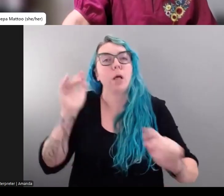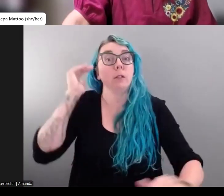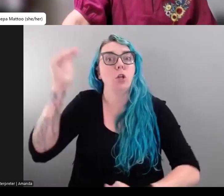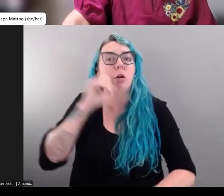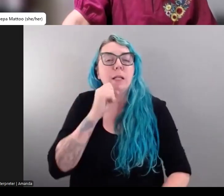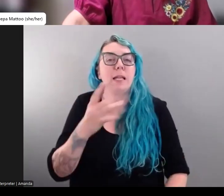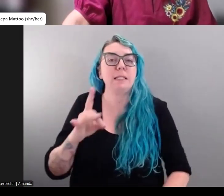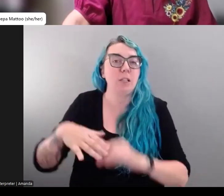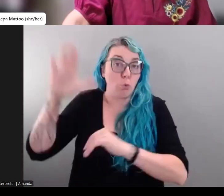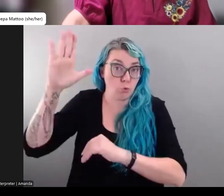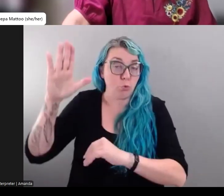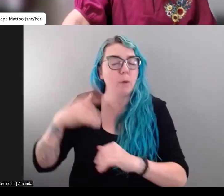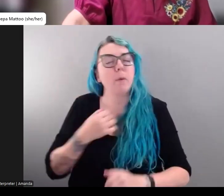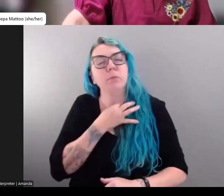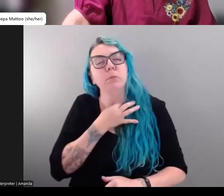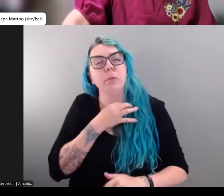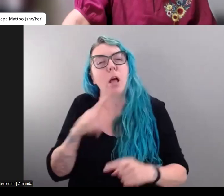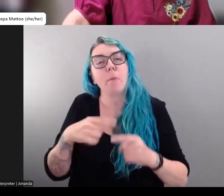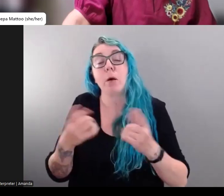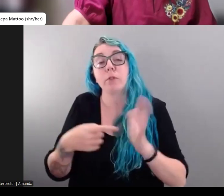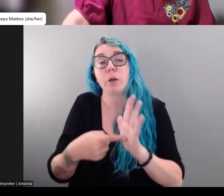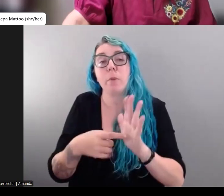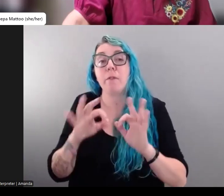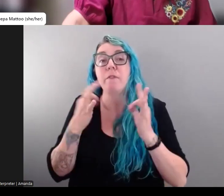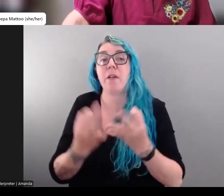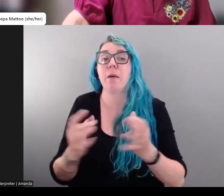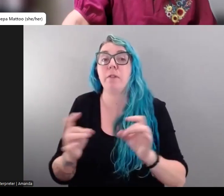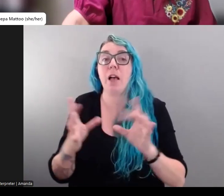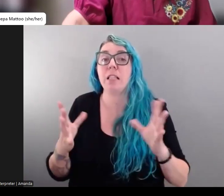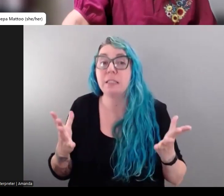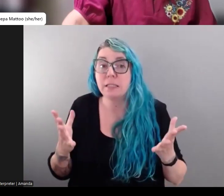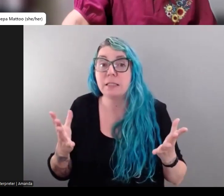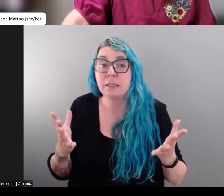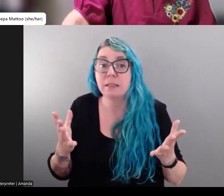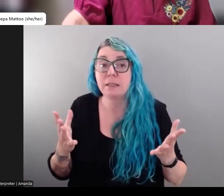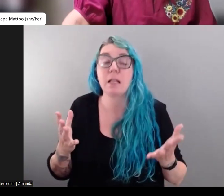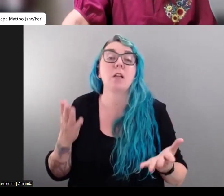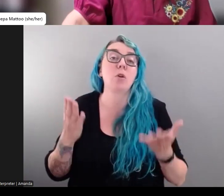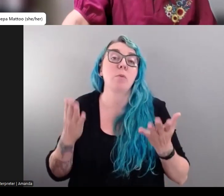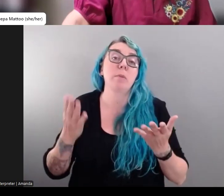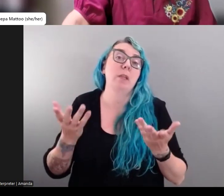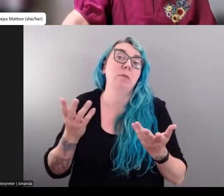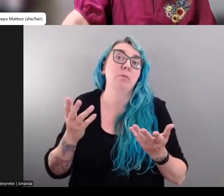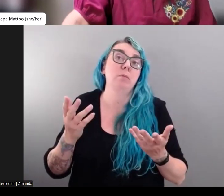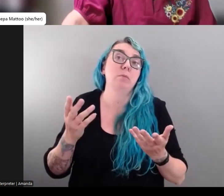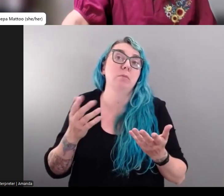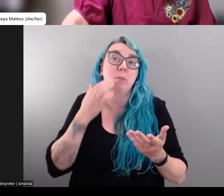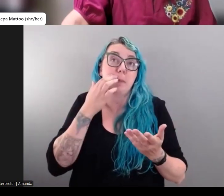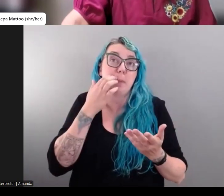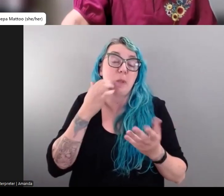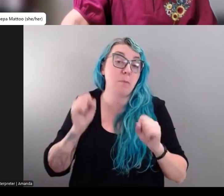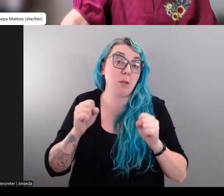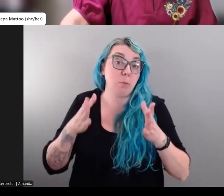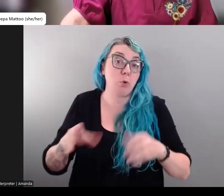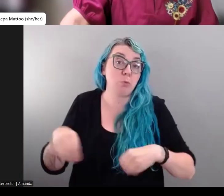family violence, perhaps where a caregiver who may be experiencing violence and aggression from a teen.